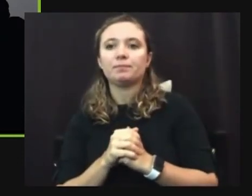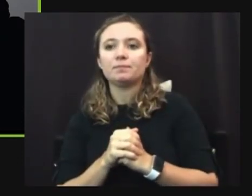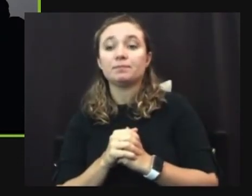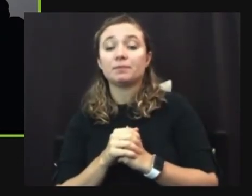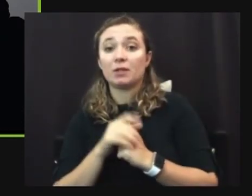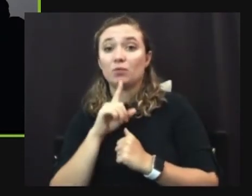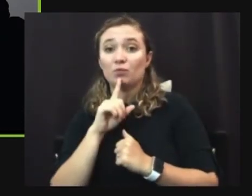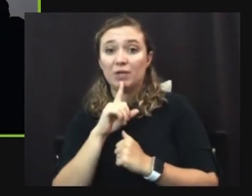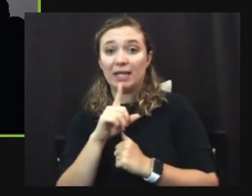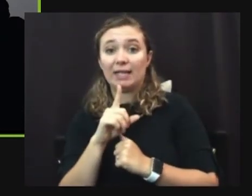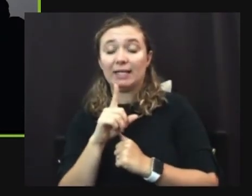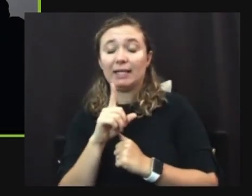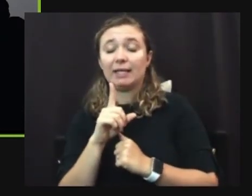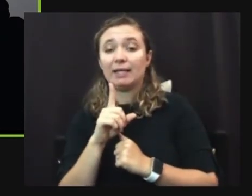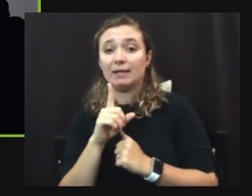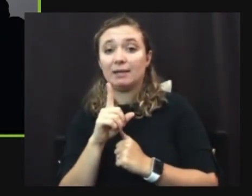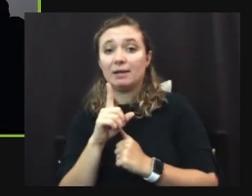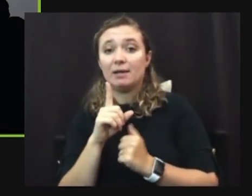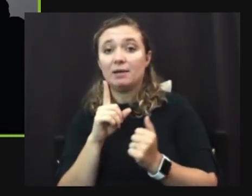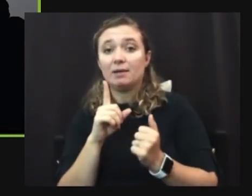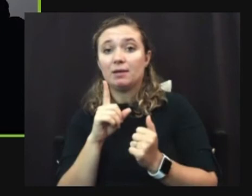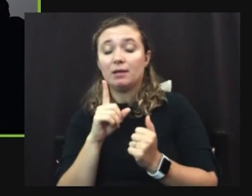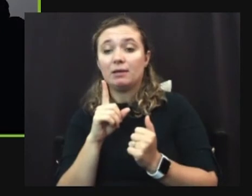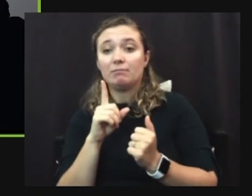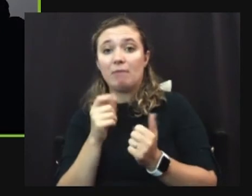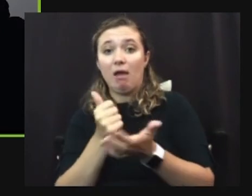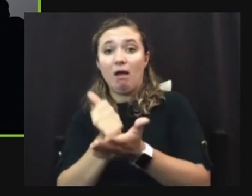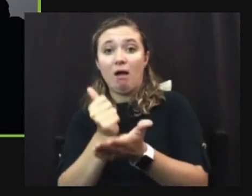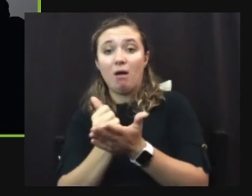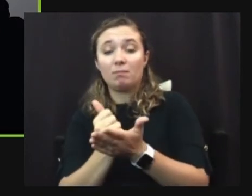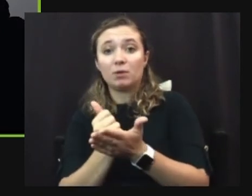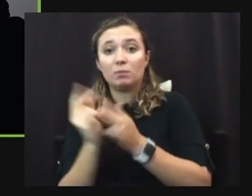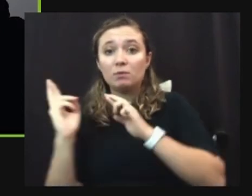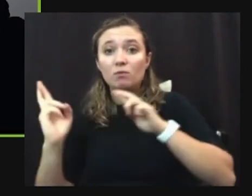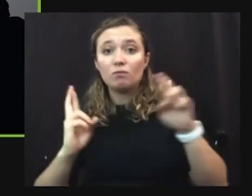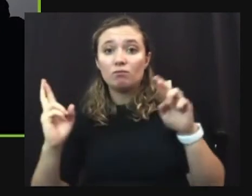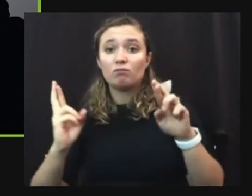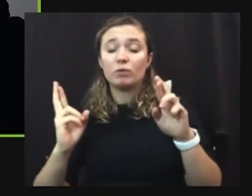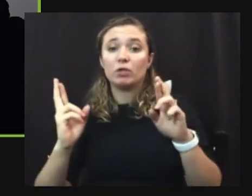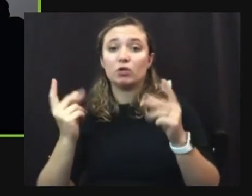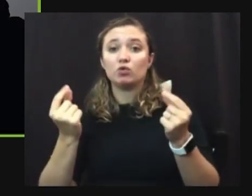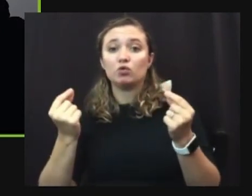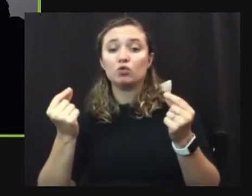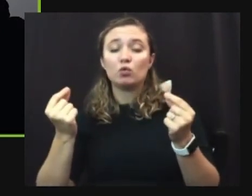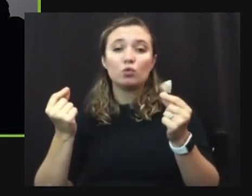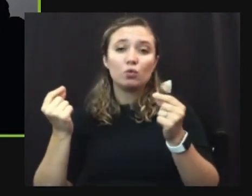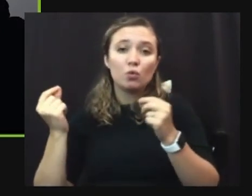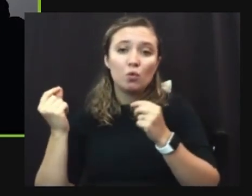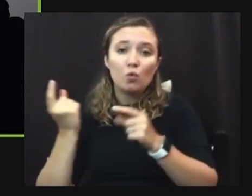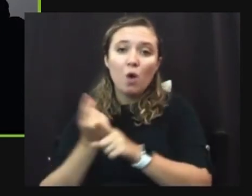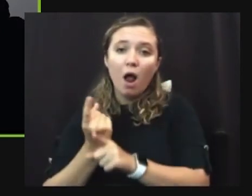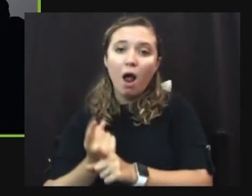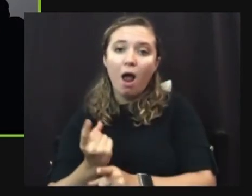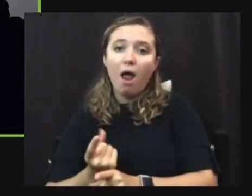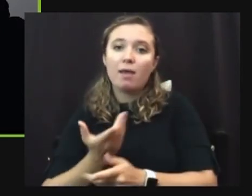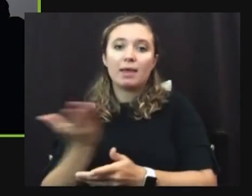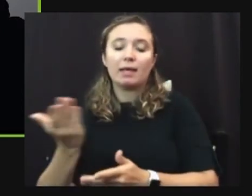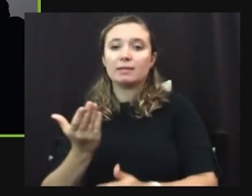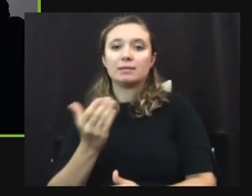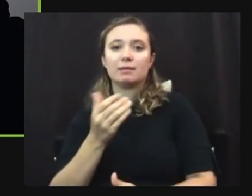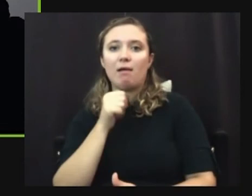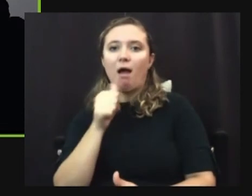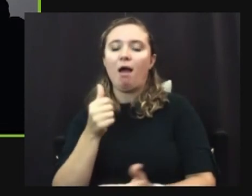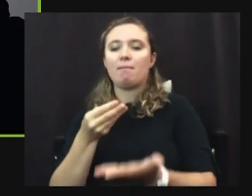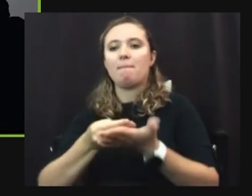help you be more primed to do the right things without just spending all this money